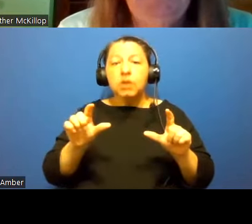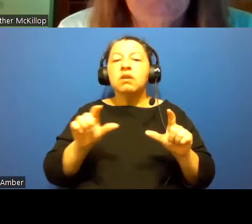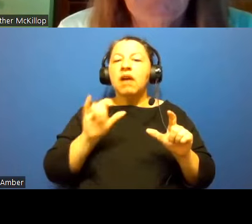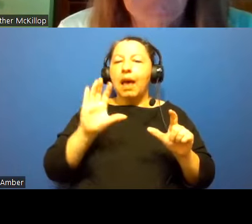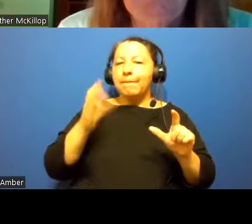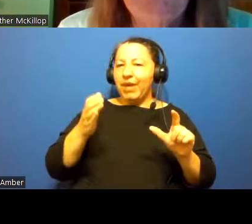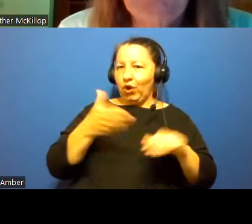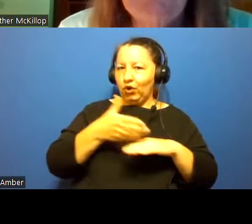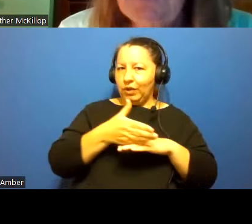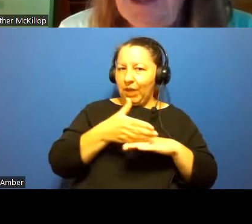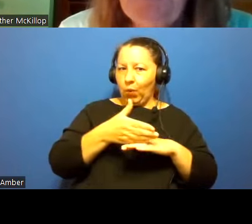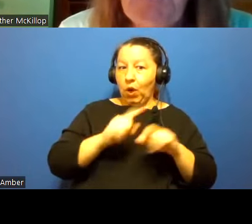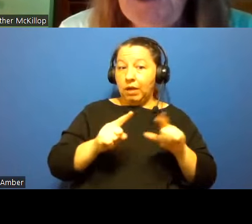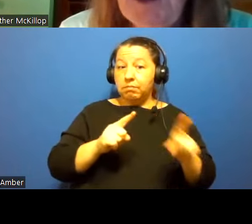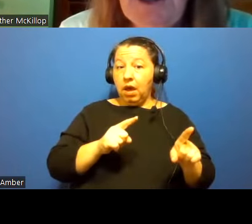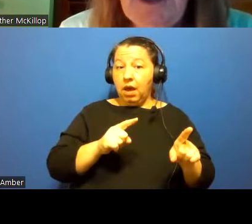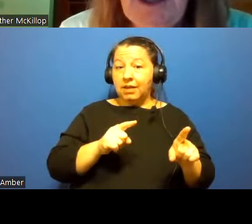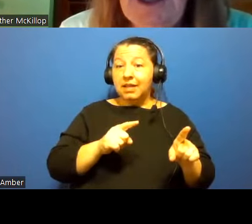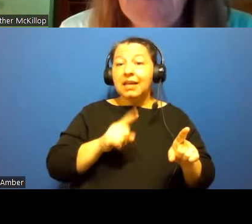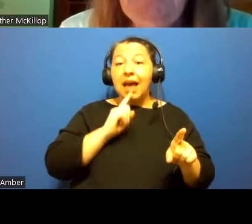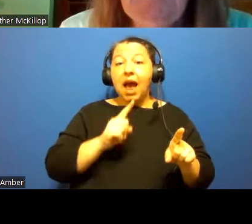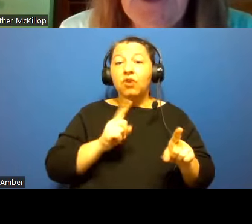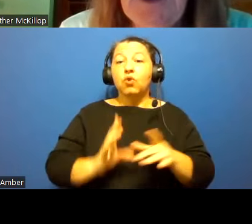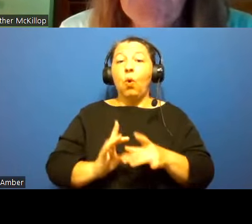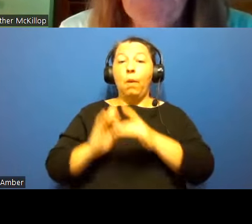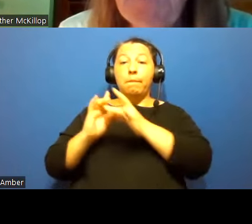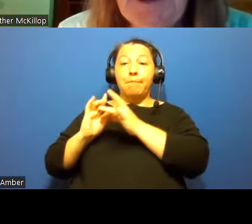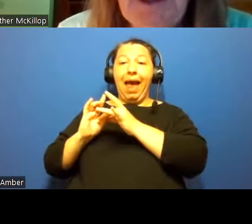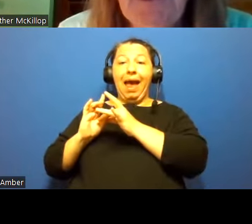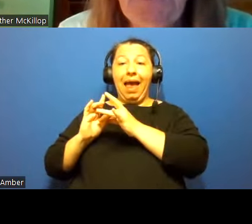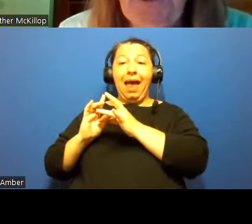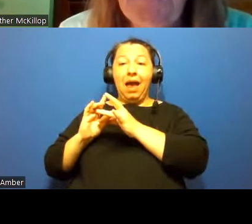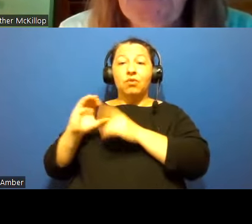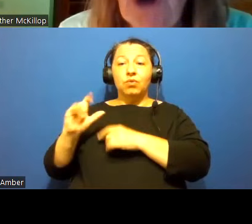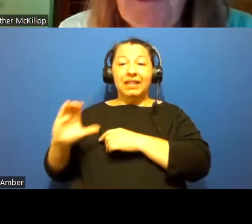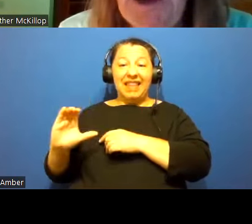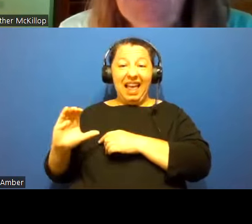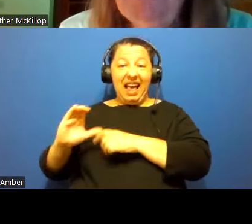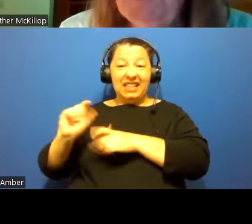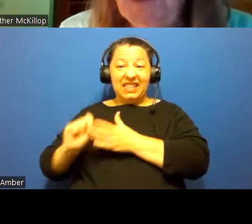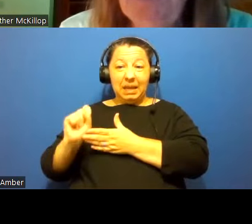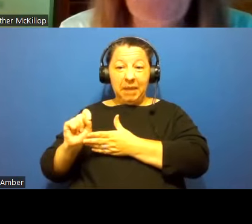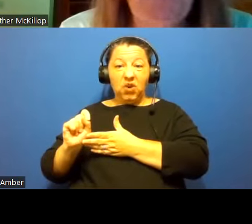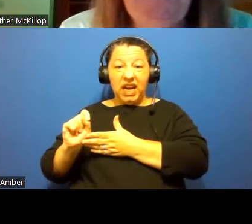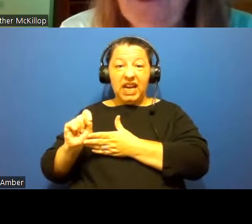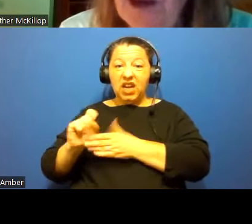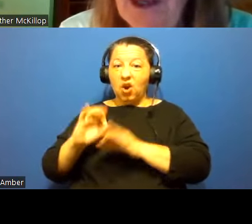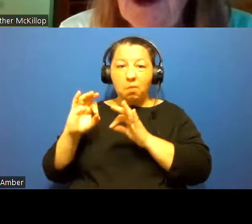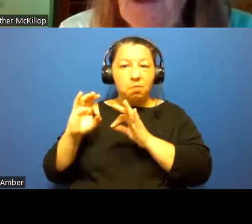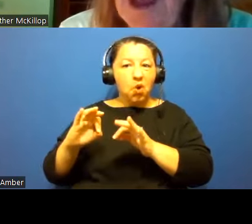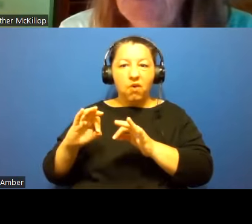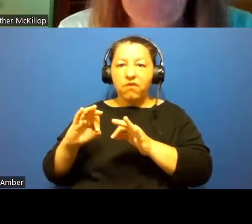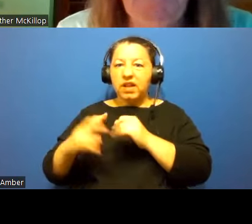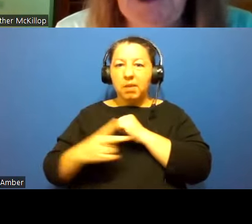are date to the classic period, and they are perfectly preserved. The sharpened ends of the posts were stuck